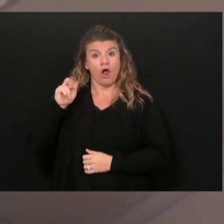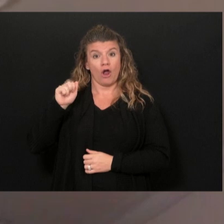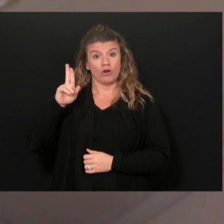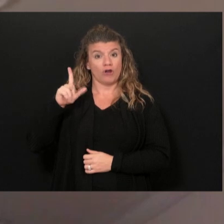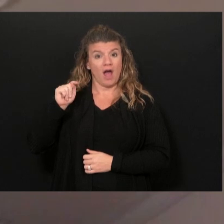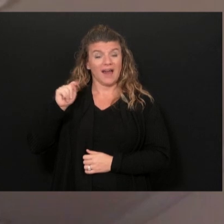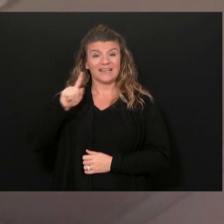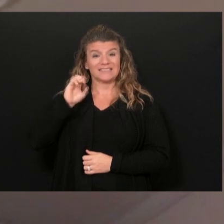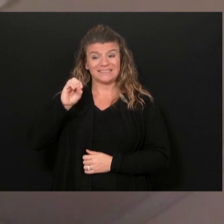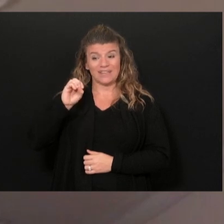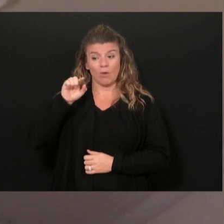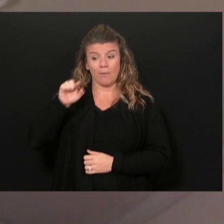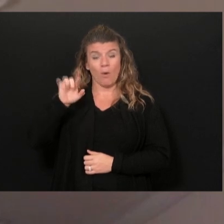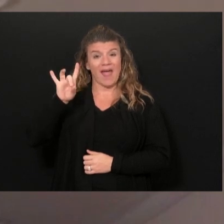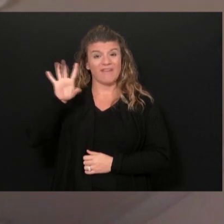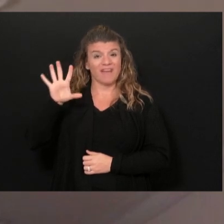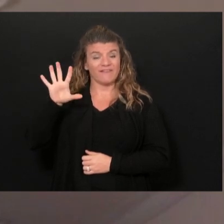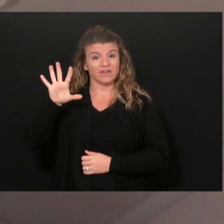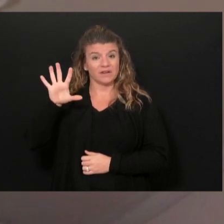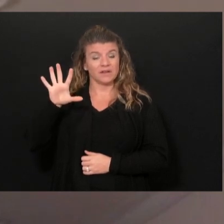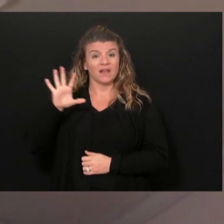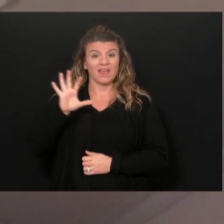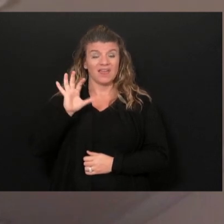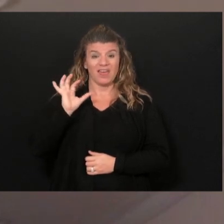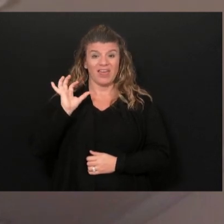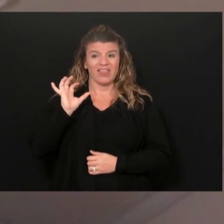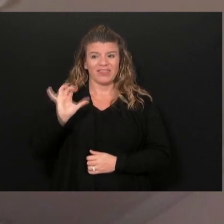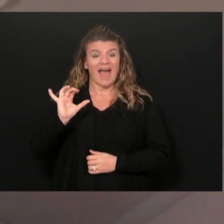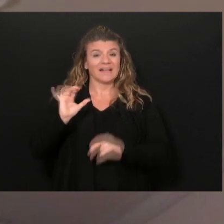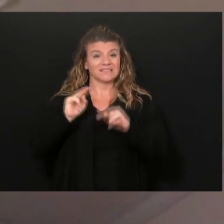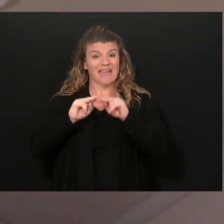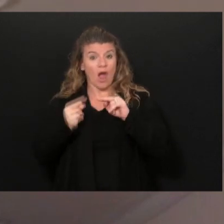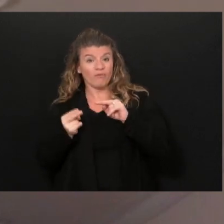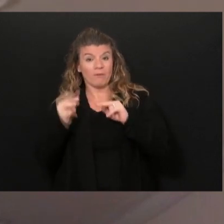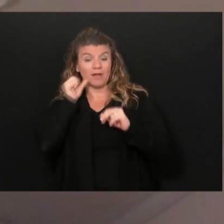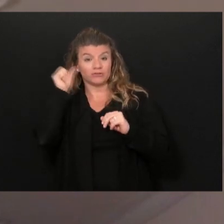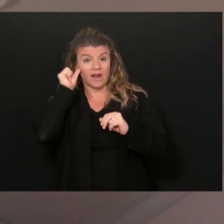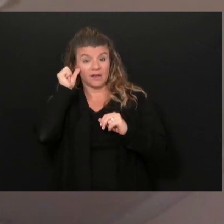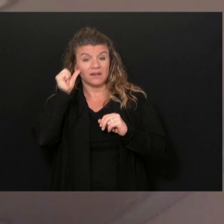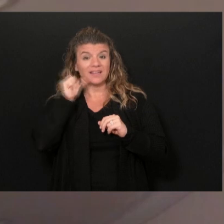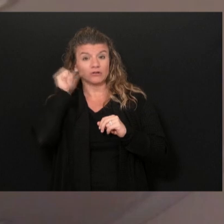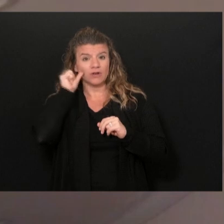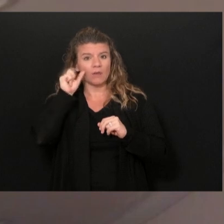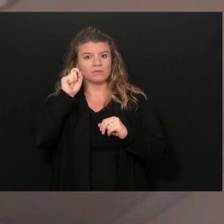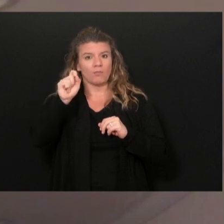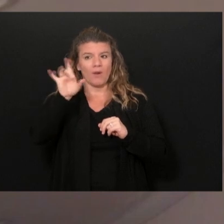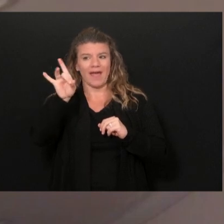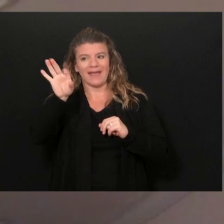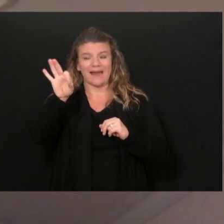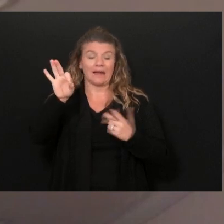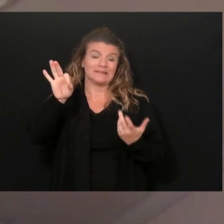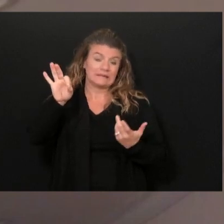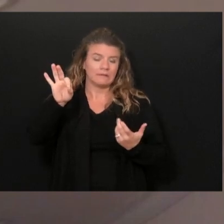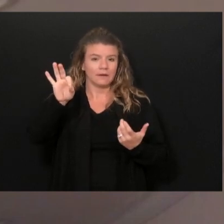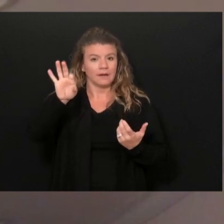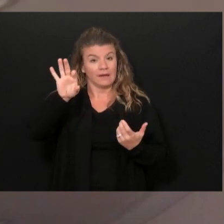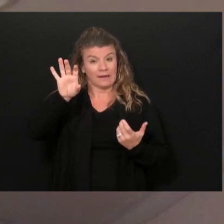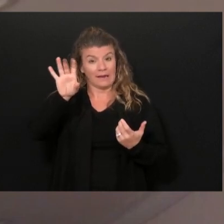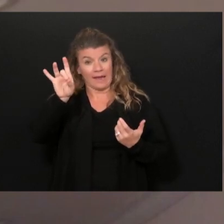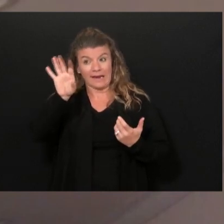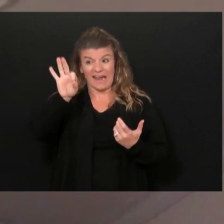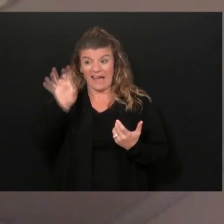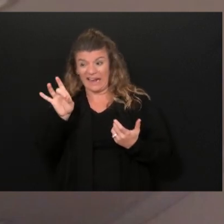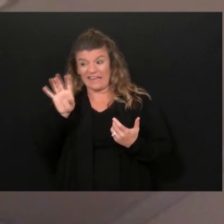is 0.85, which is a bit down from yesterday, which was 0.89. Whether that's really statistically different or not,